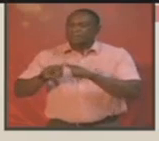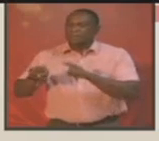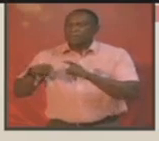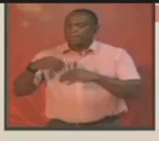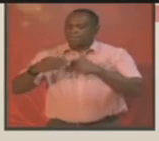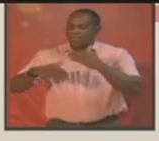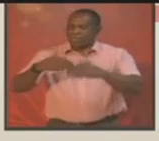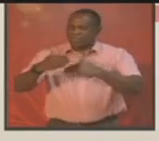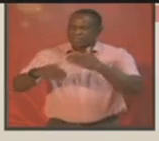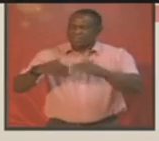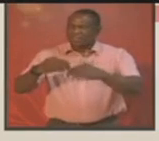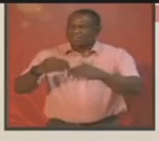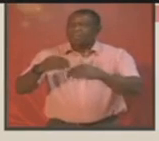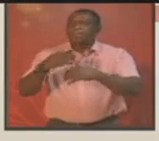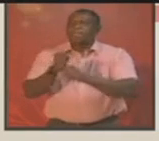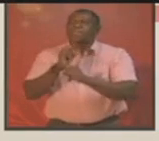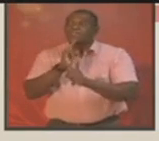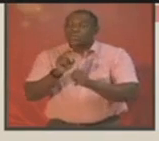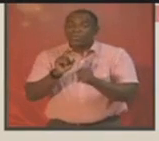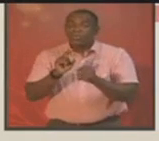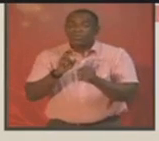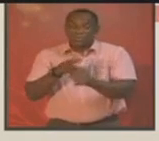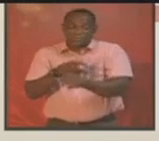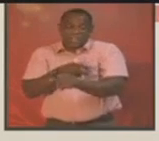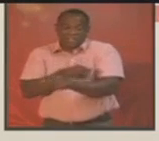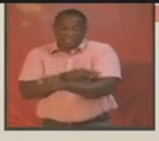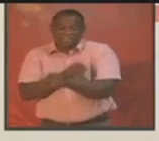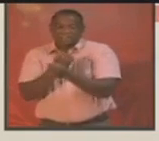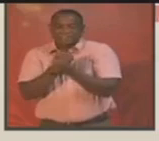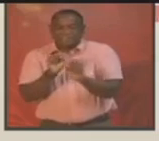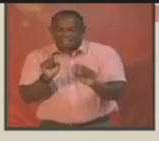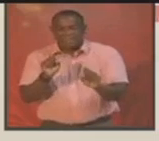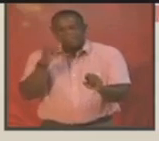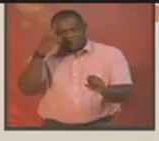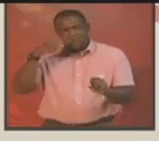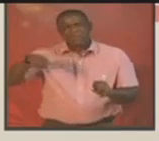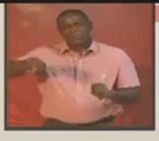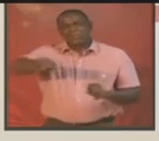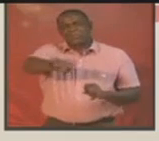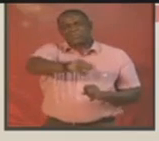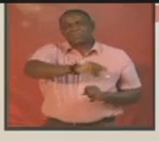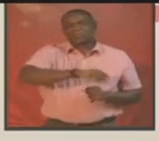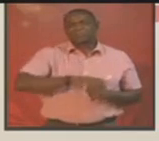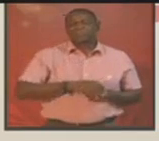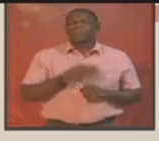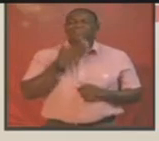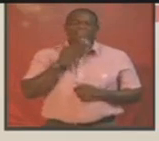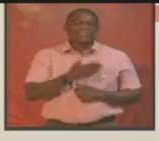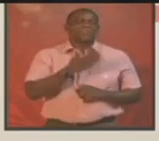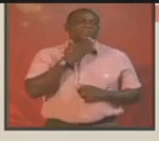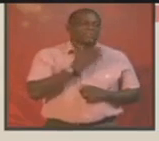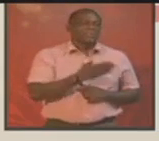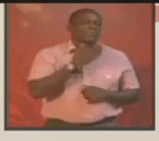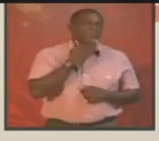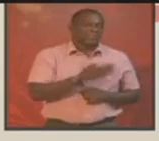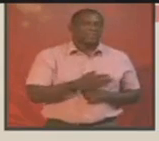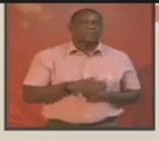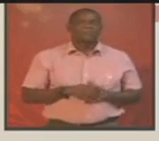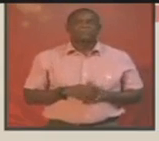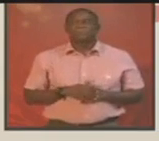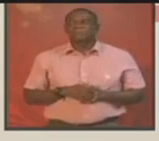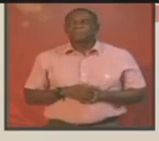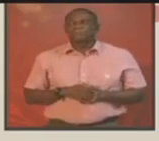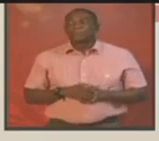are safe for use by the population. Thank you very much, Mr. Khan. And the Ministry of Health continues to have